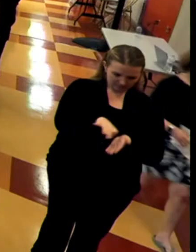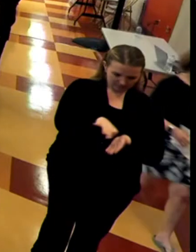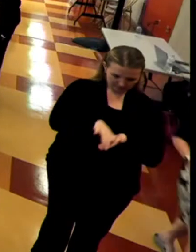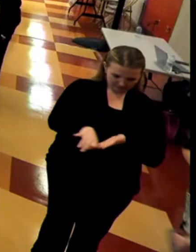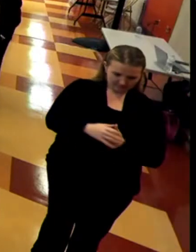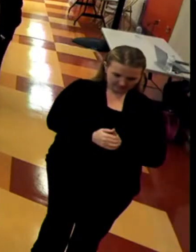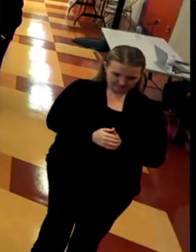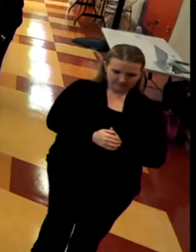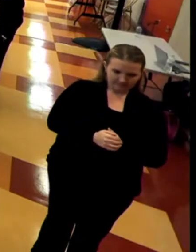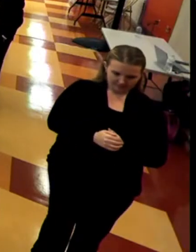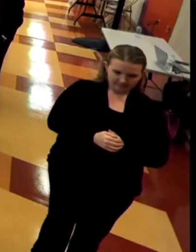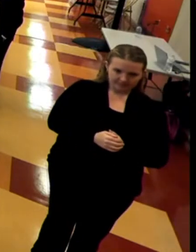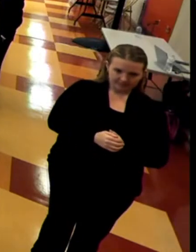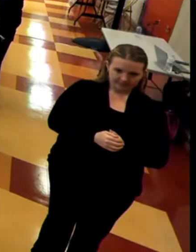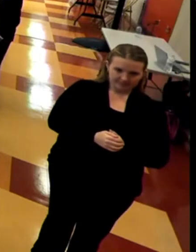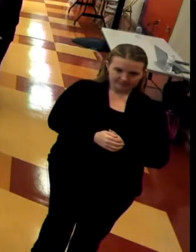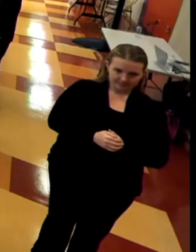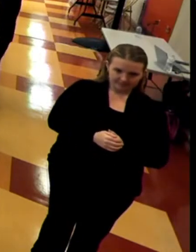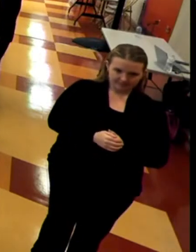4,